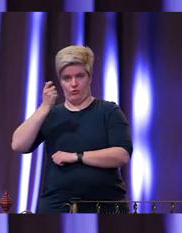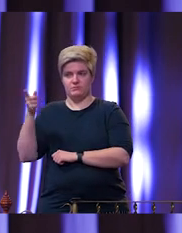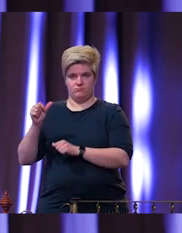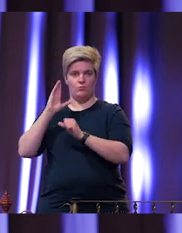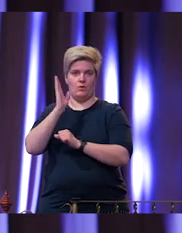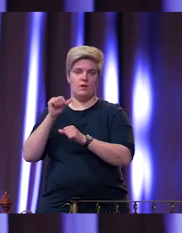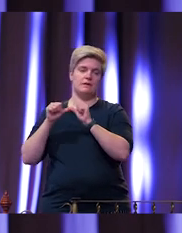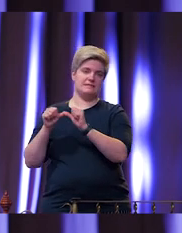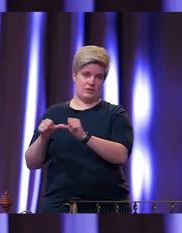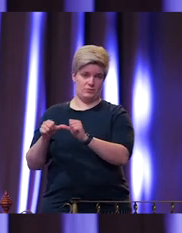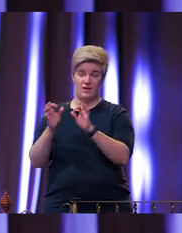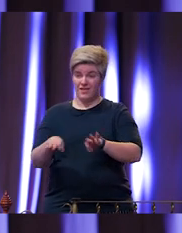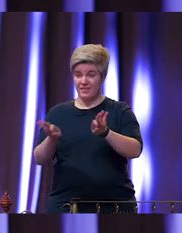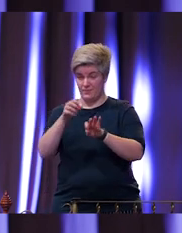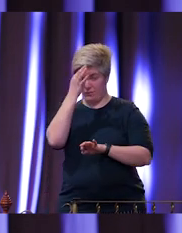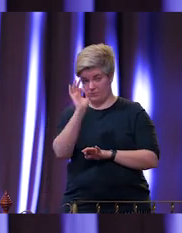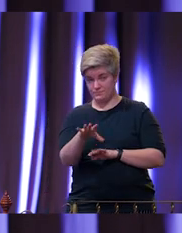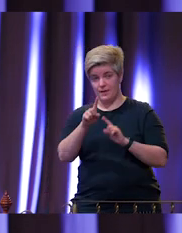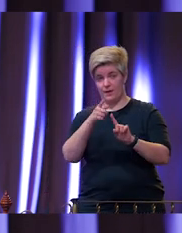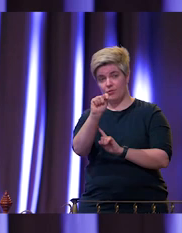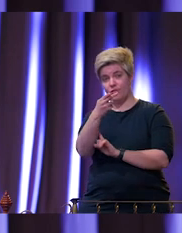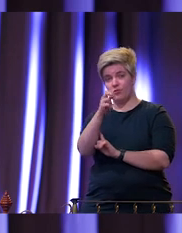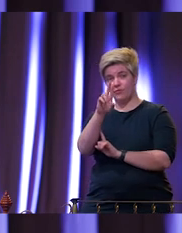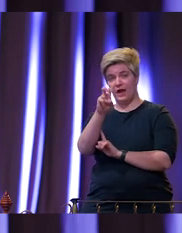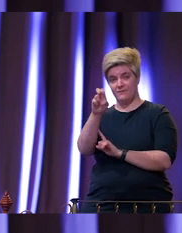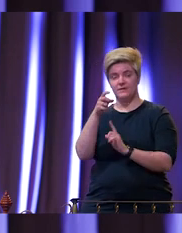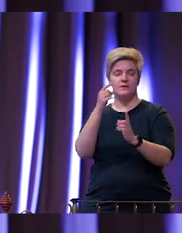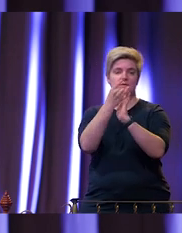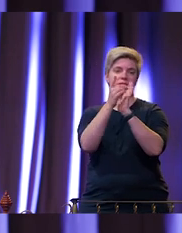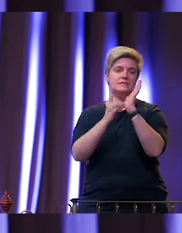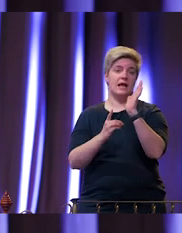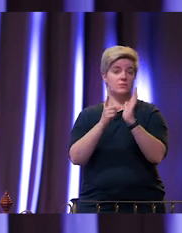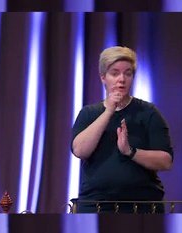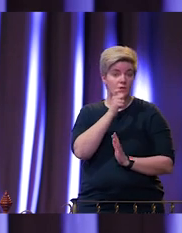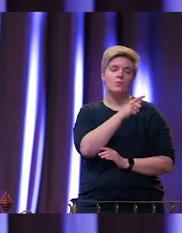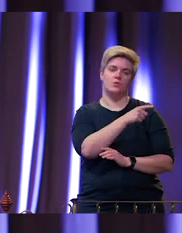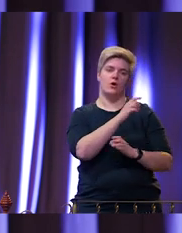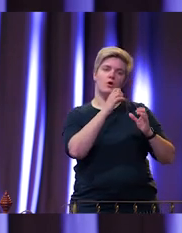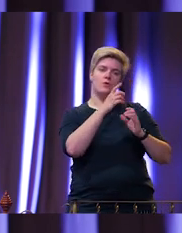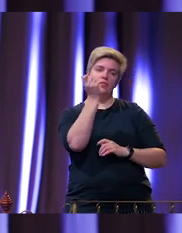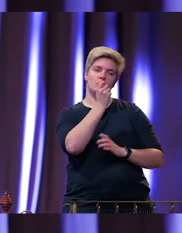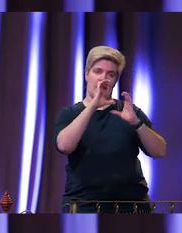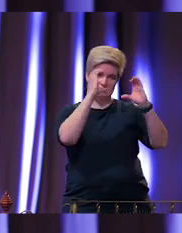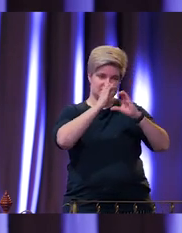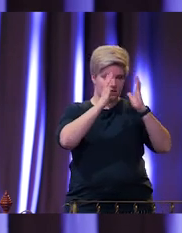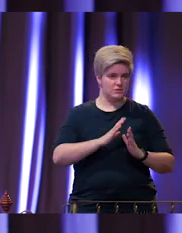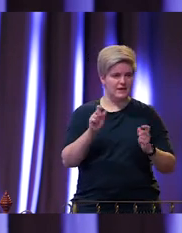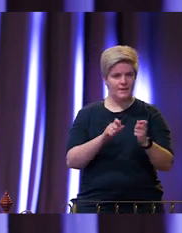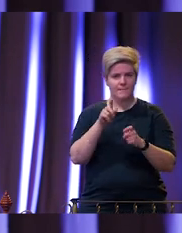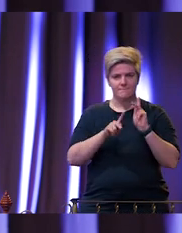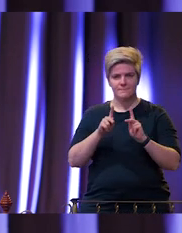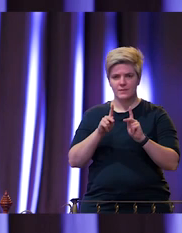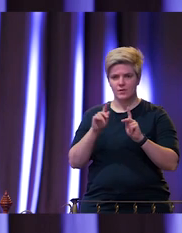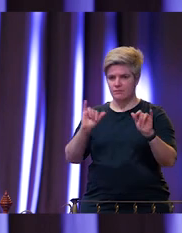What's important to say about Thrive is that it was designed by grant seekers. So exact folks just like you. Is anyone from the design